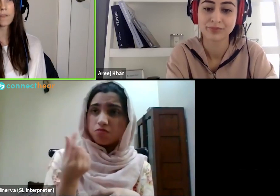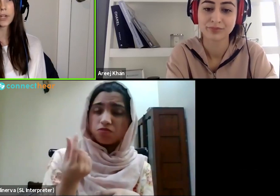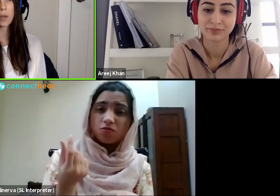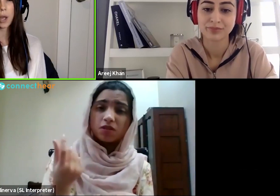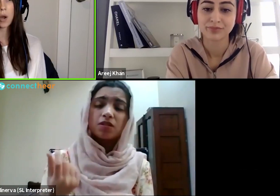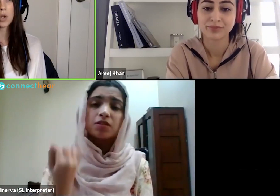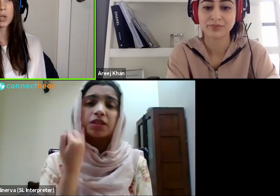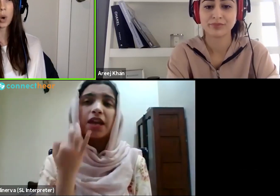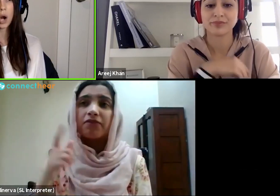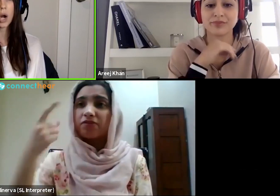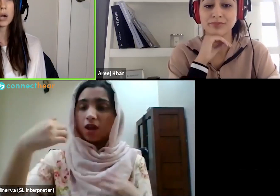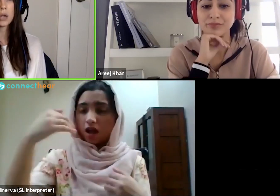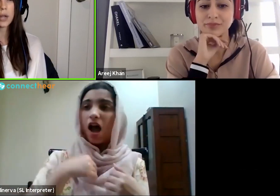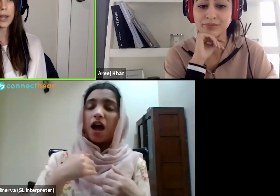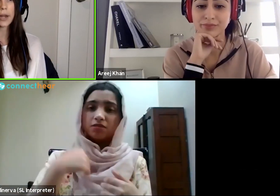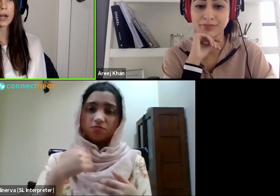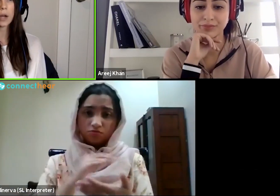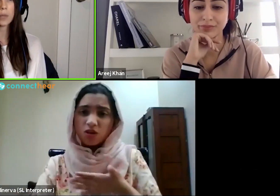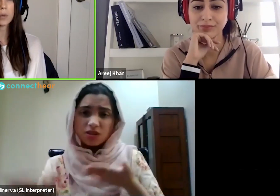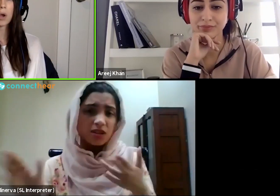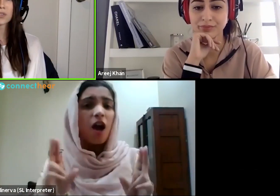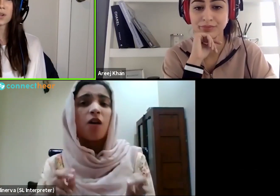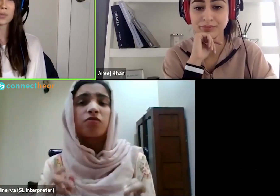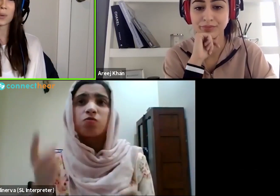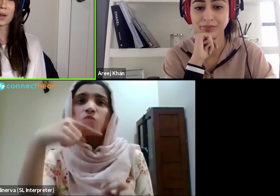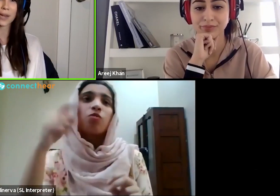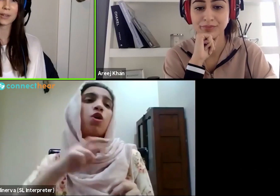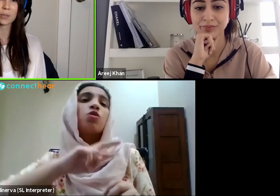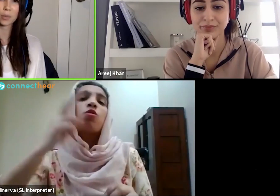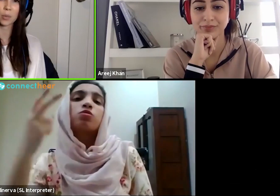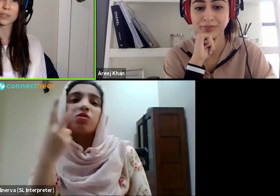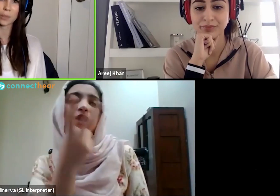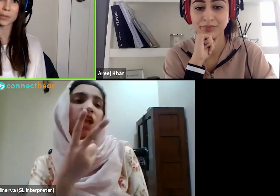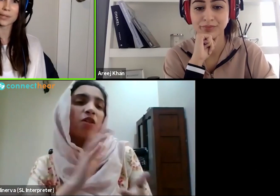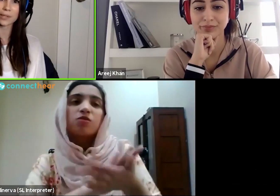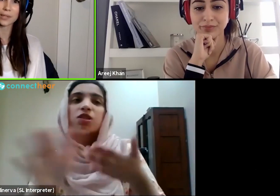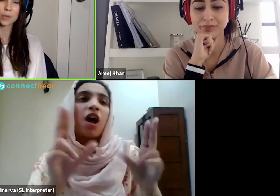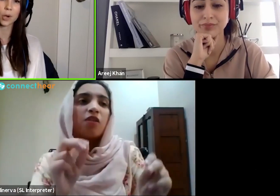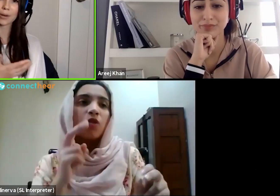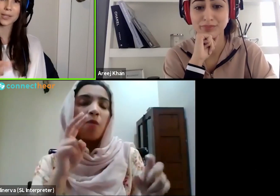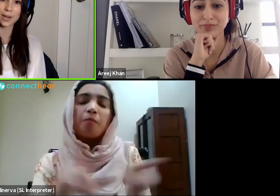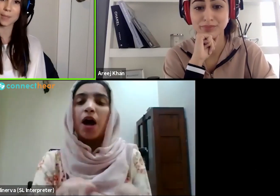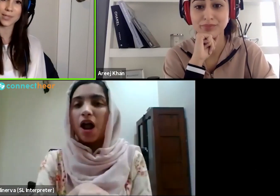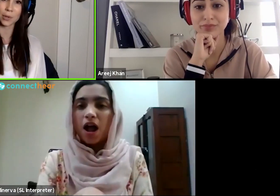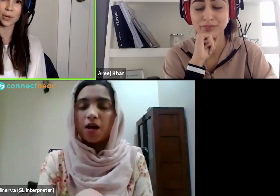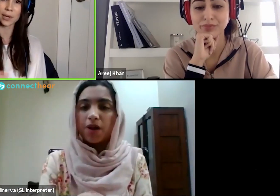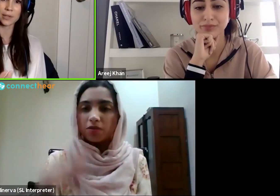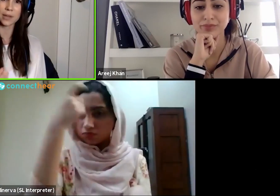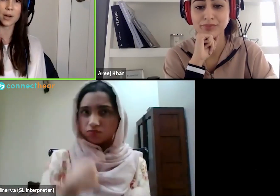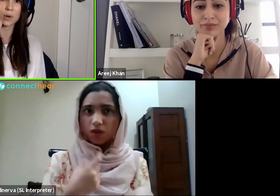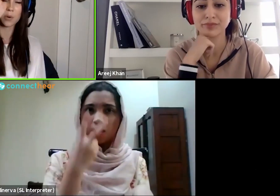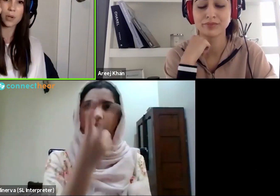very confident about who you are, and people also don't know how to handle people with disabilities, regardless of the type of